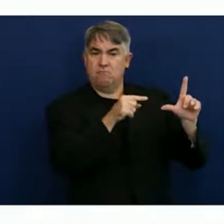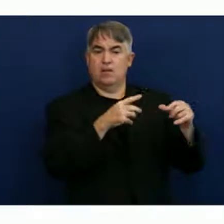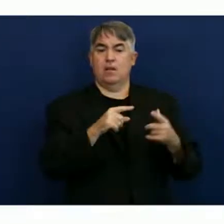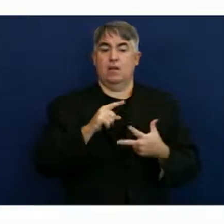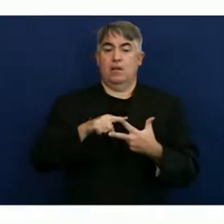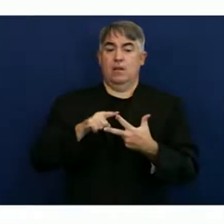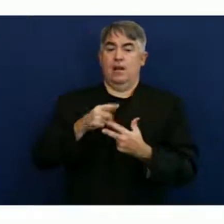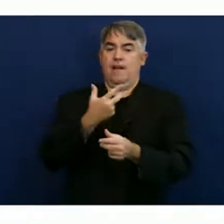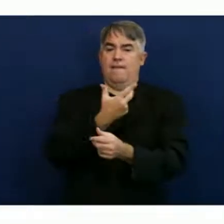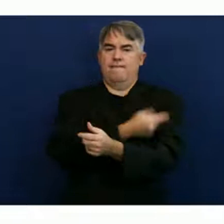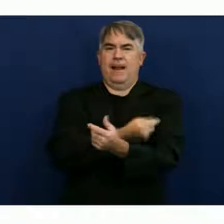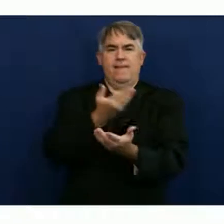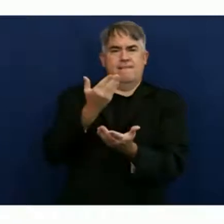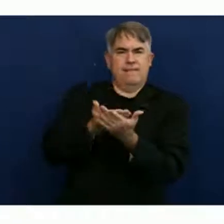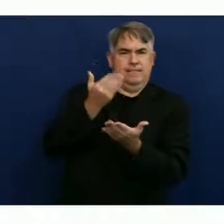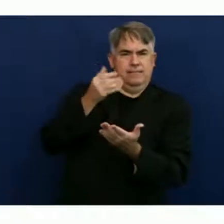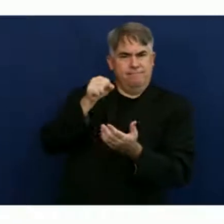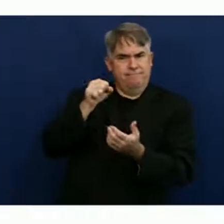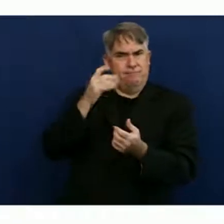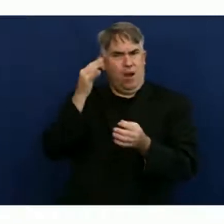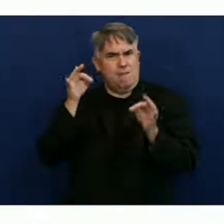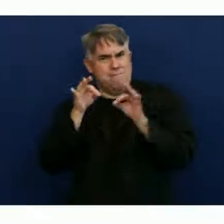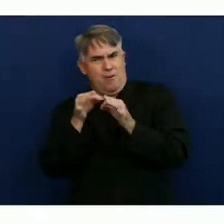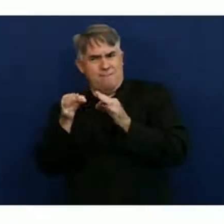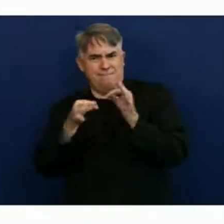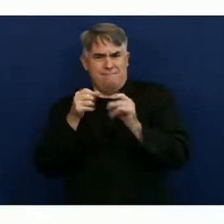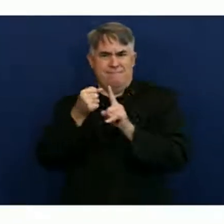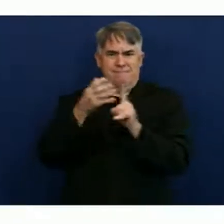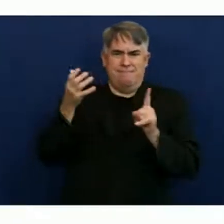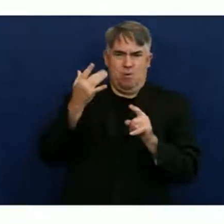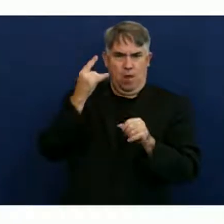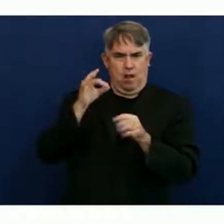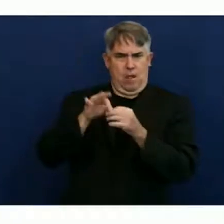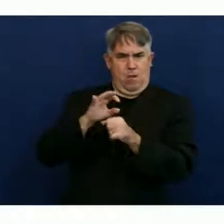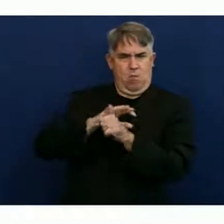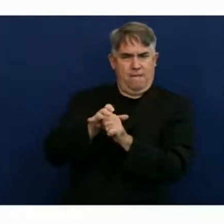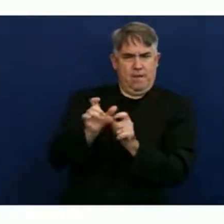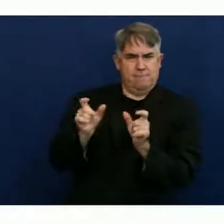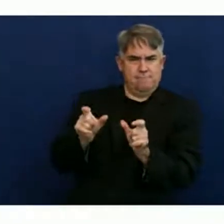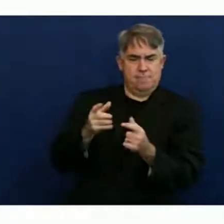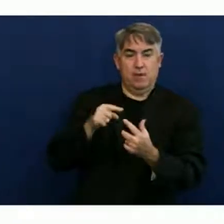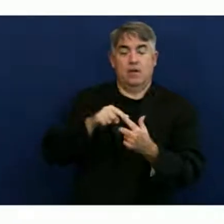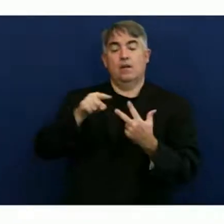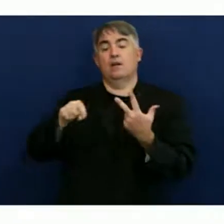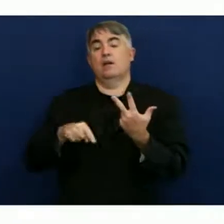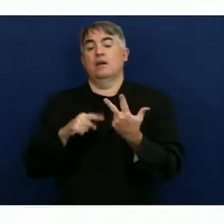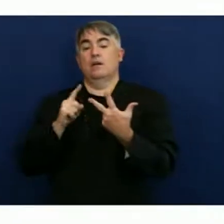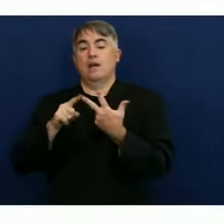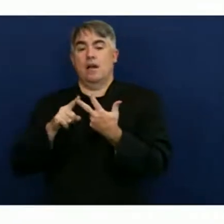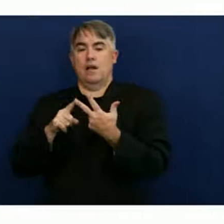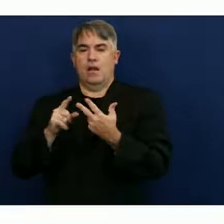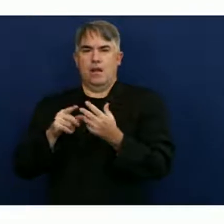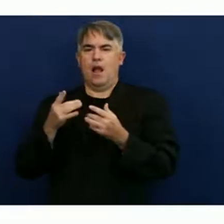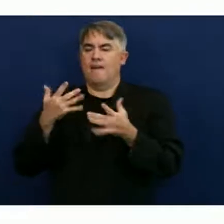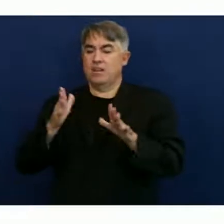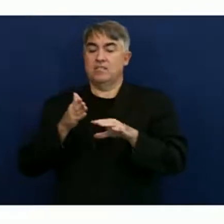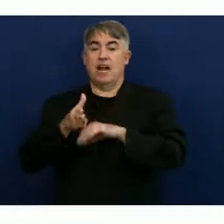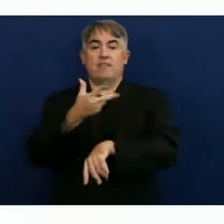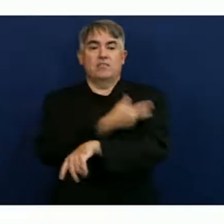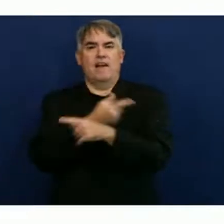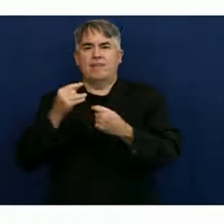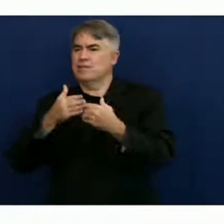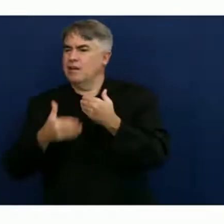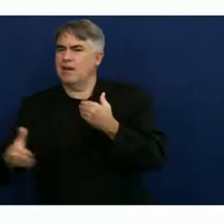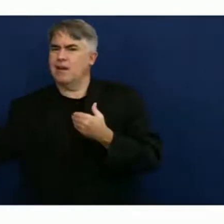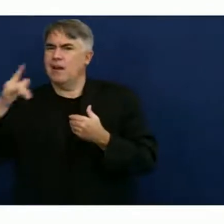piece highlighting at least one fact about COVID-19 vaccines. And Beyond the Shot, create a 15 to 60 second video